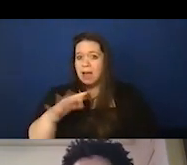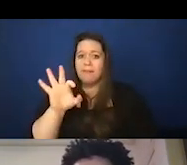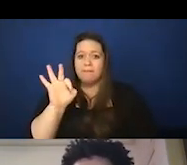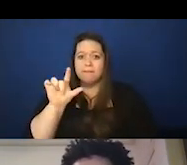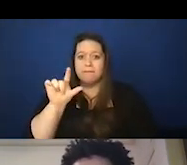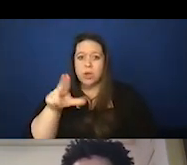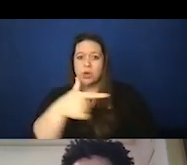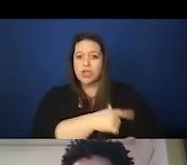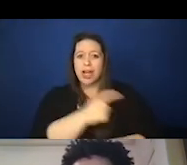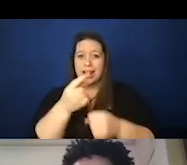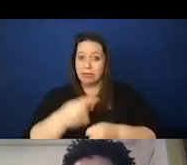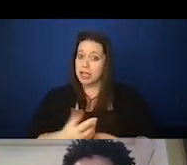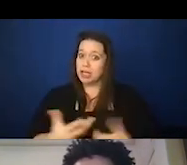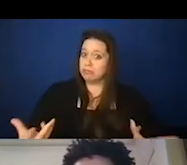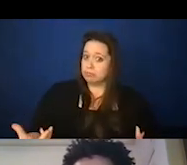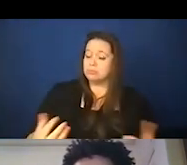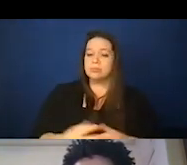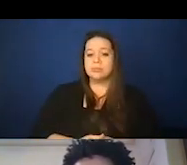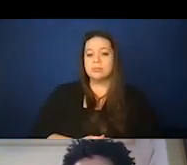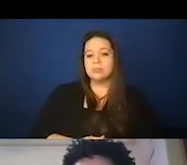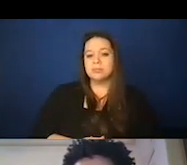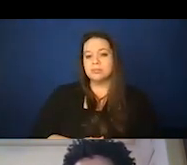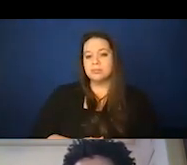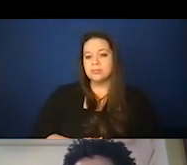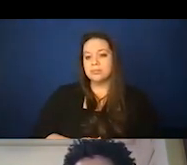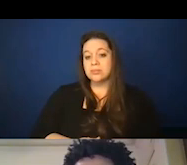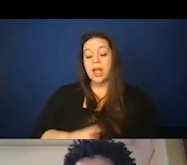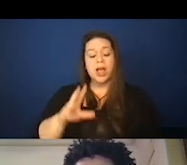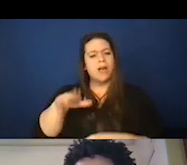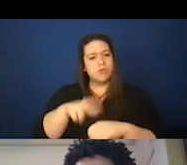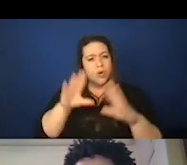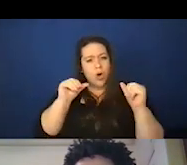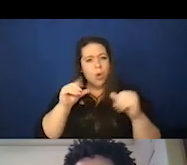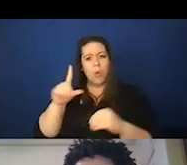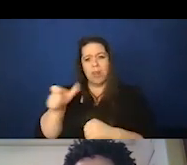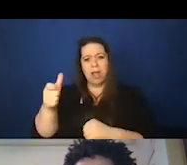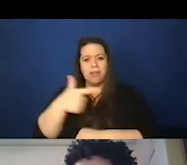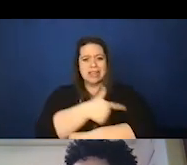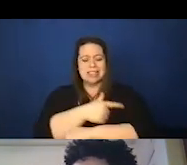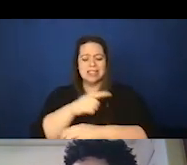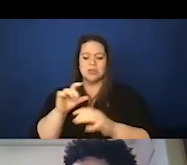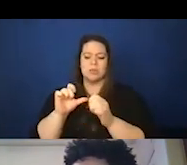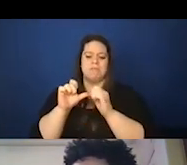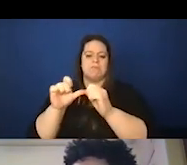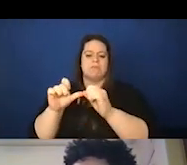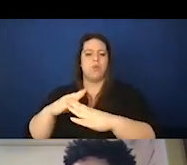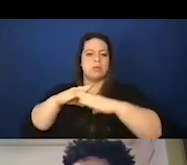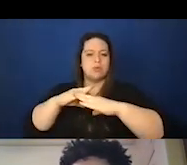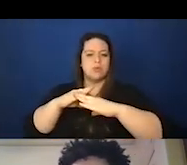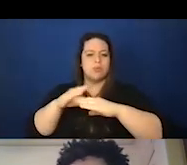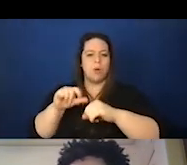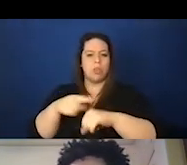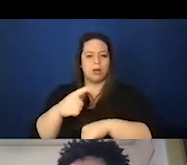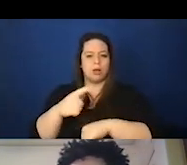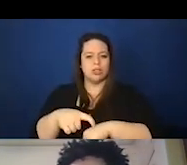Now, our hope would be that one of the vaccines gives longer immunity, such as when you get an